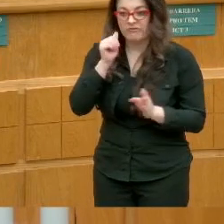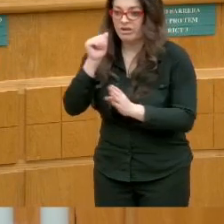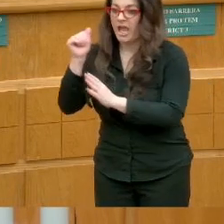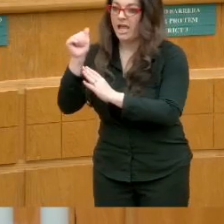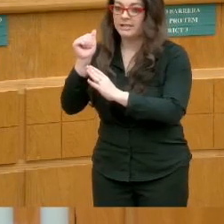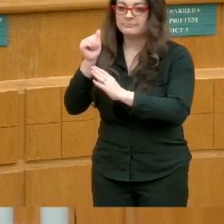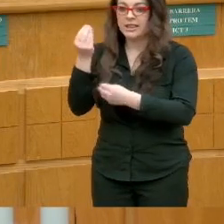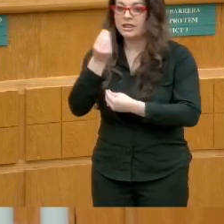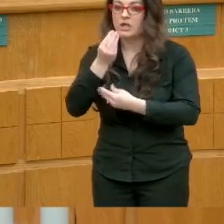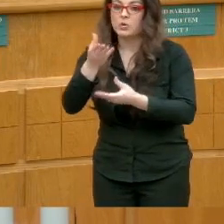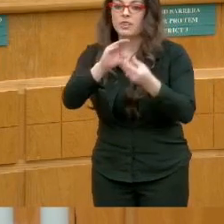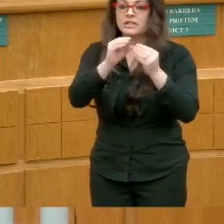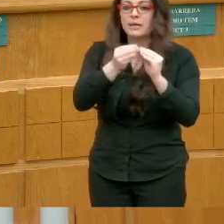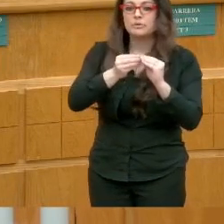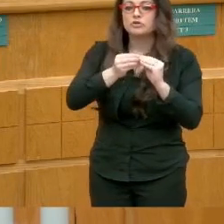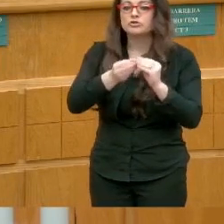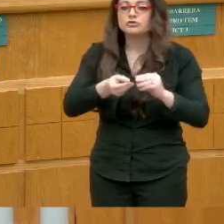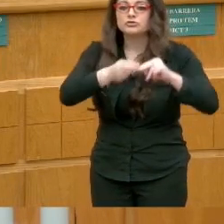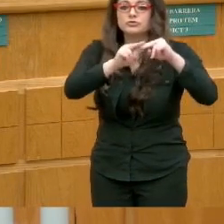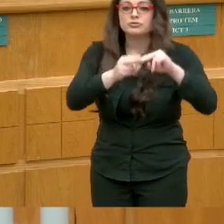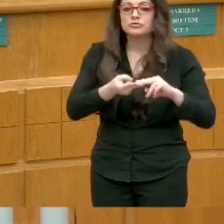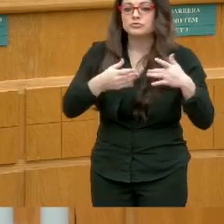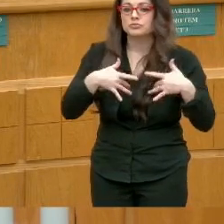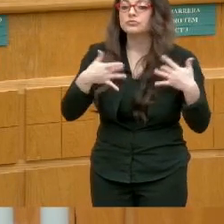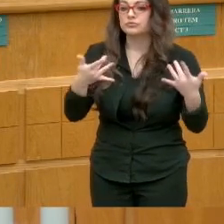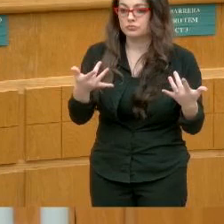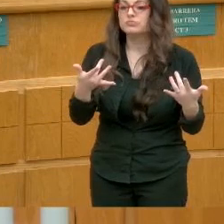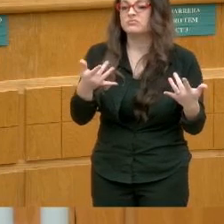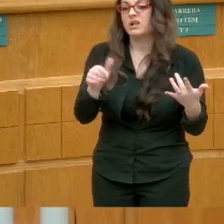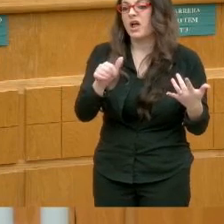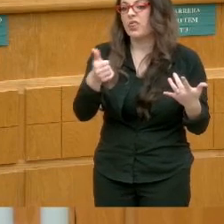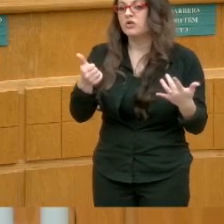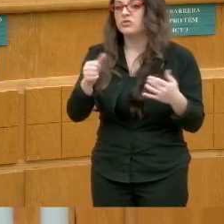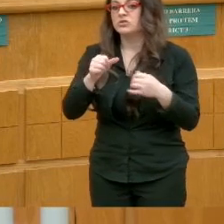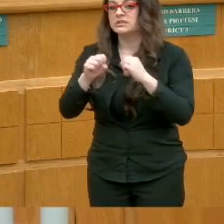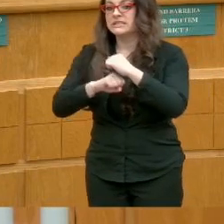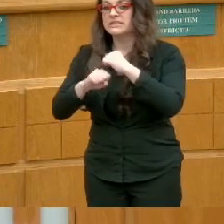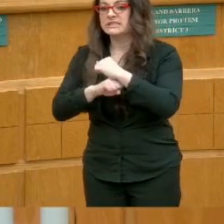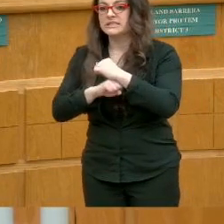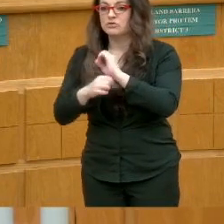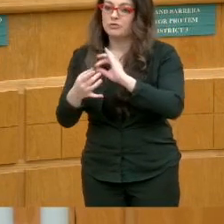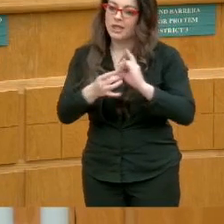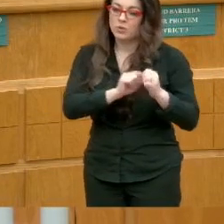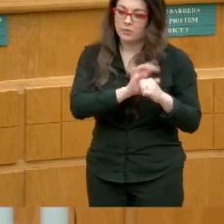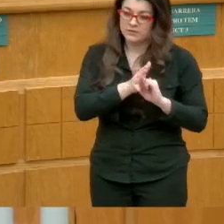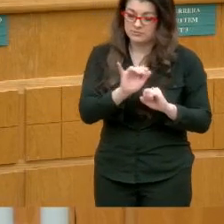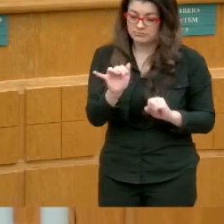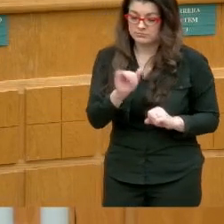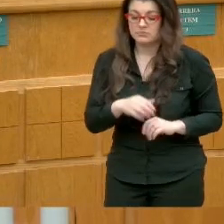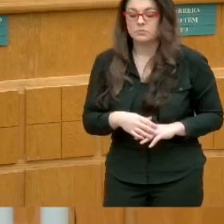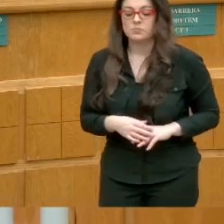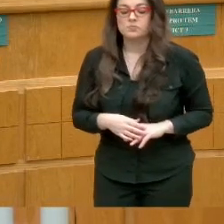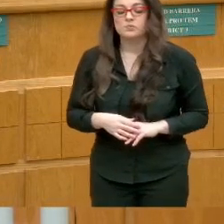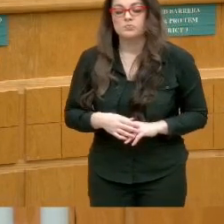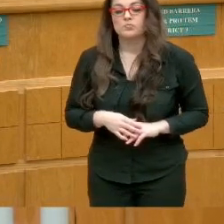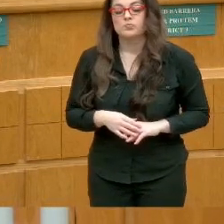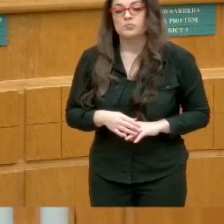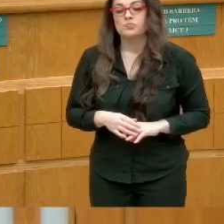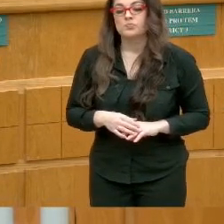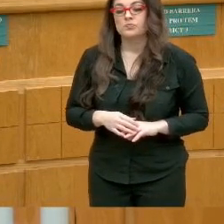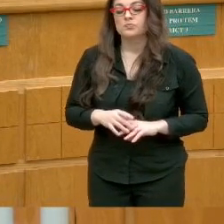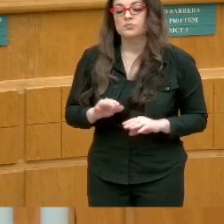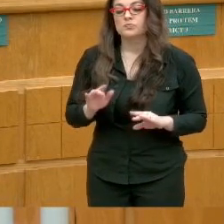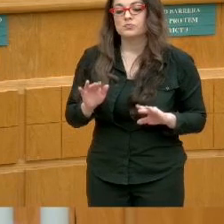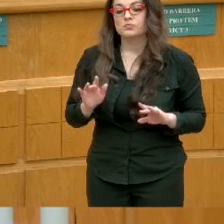of COVID cases and other related statistics to COVID-19. I'm going to